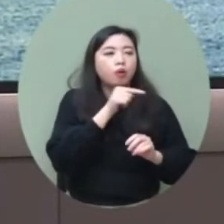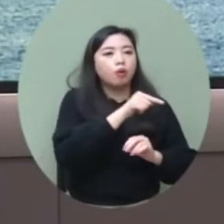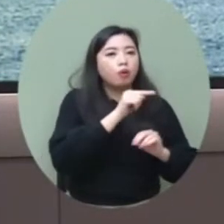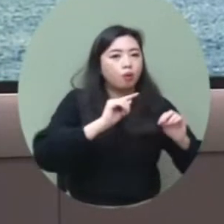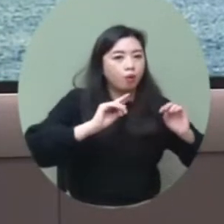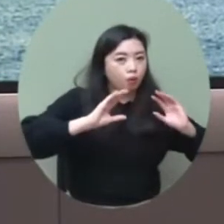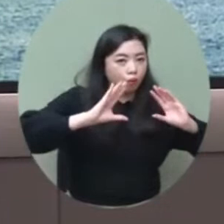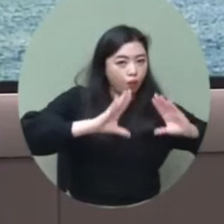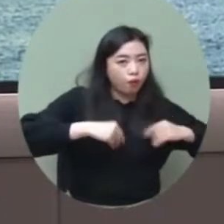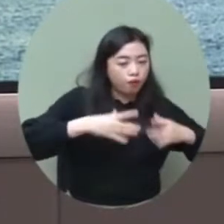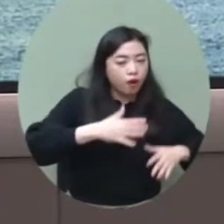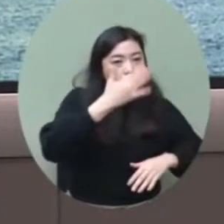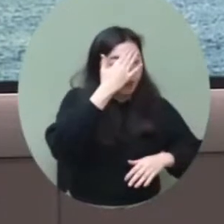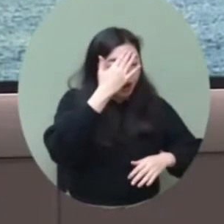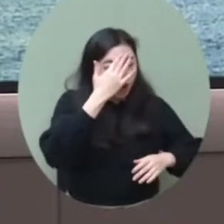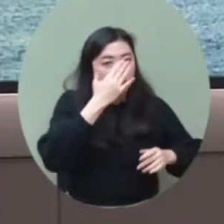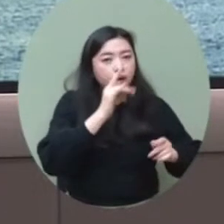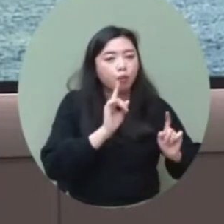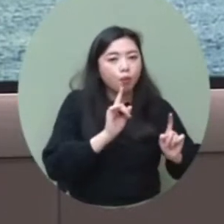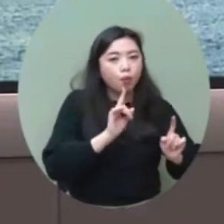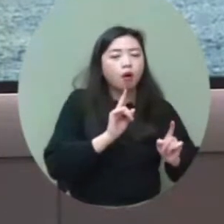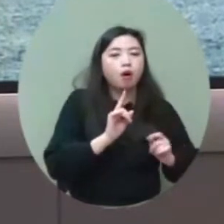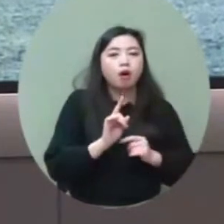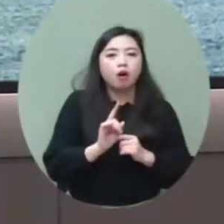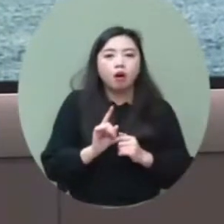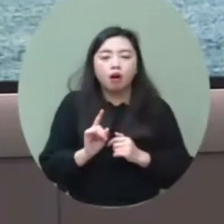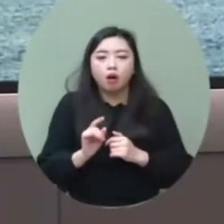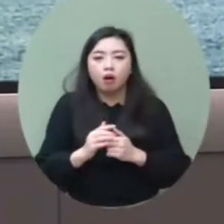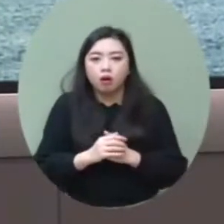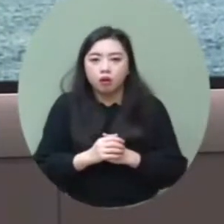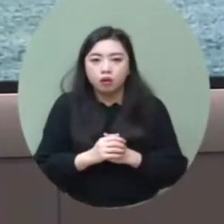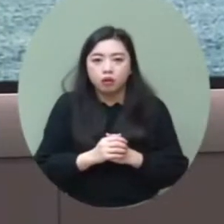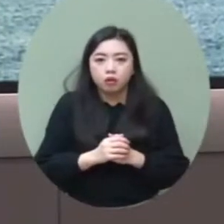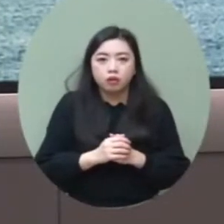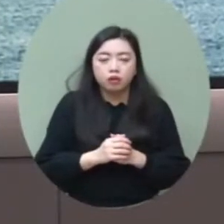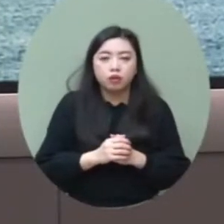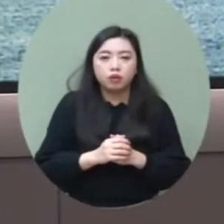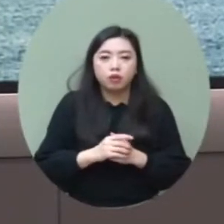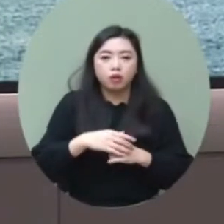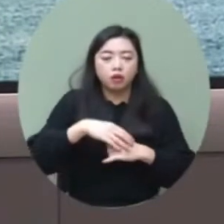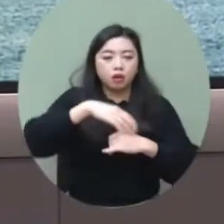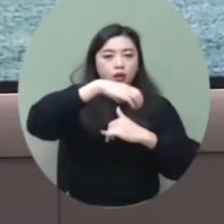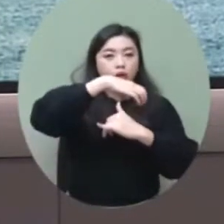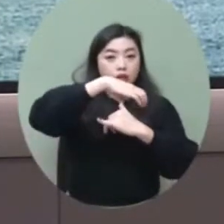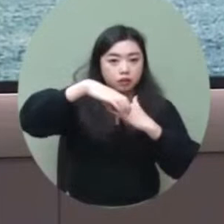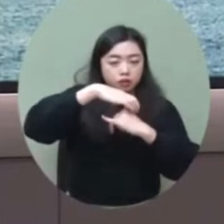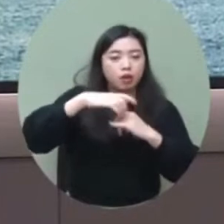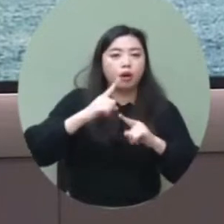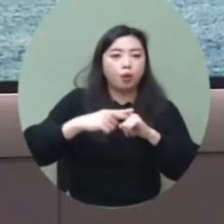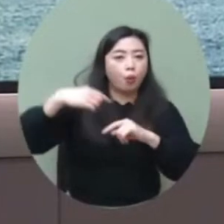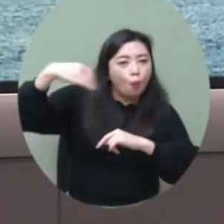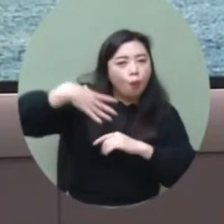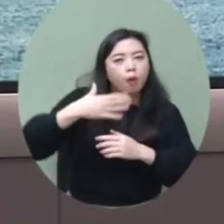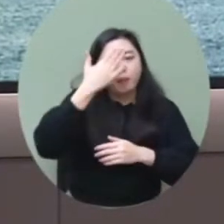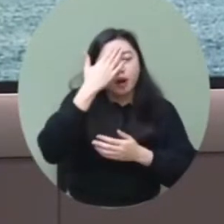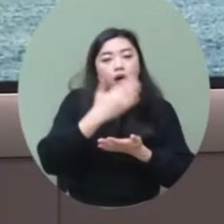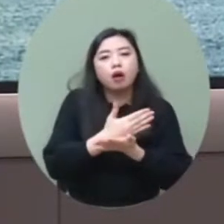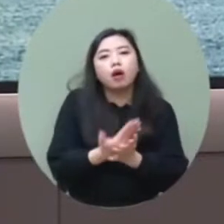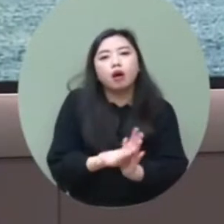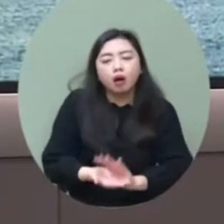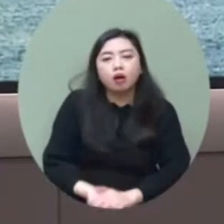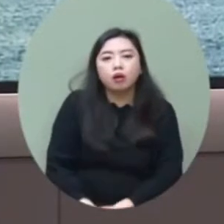radiological examination, hemodialysis, and as well as some surgery. We are looking for